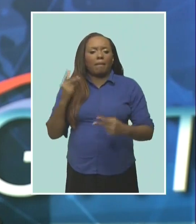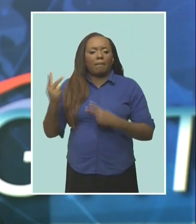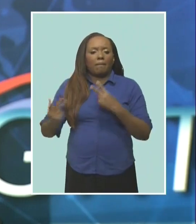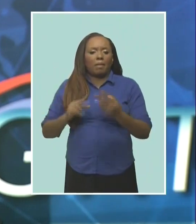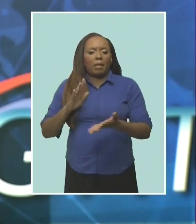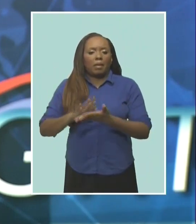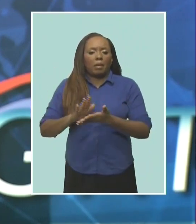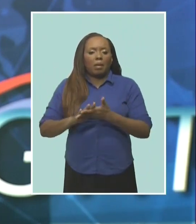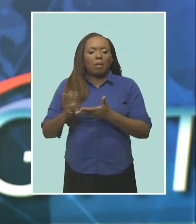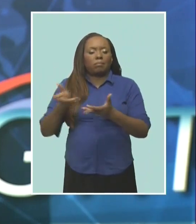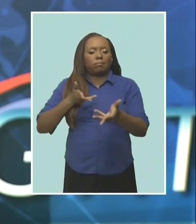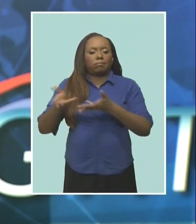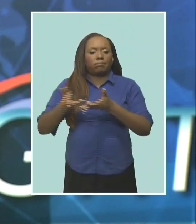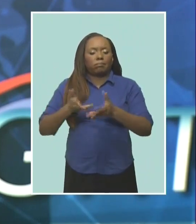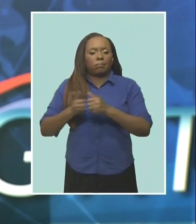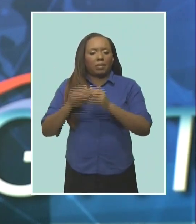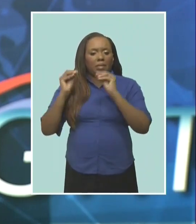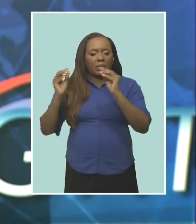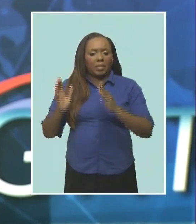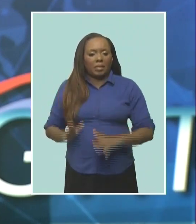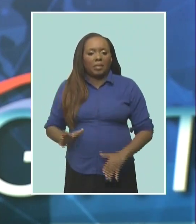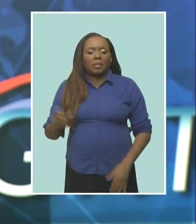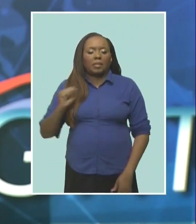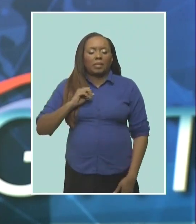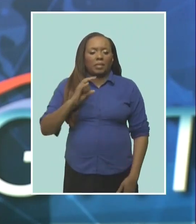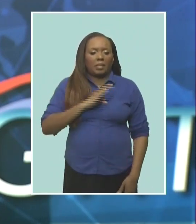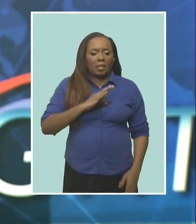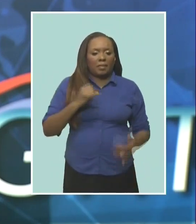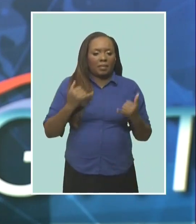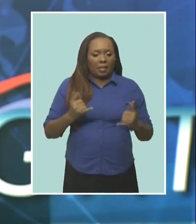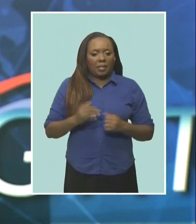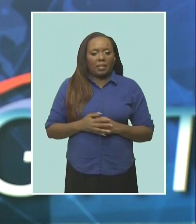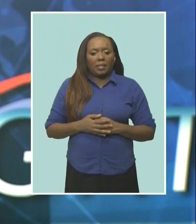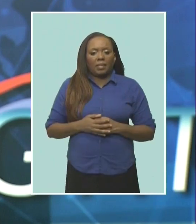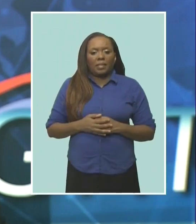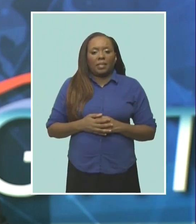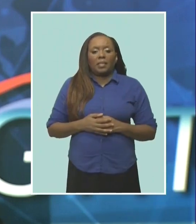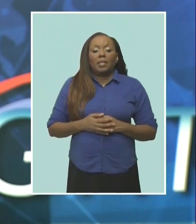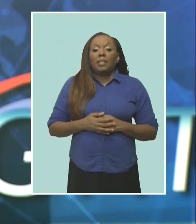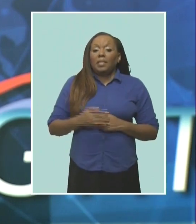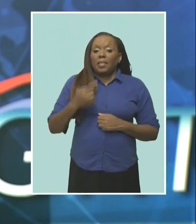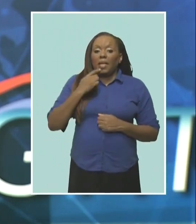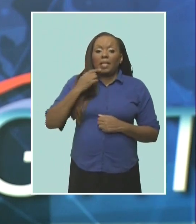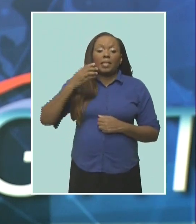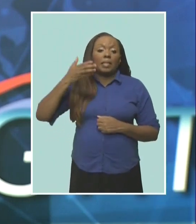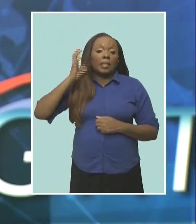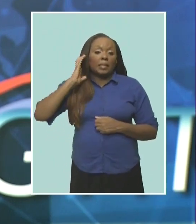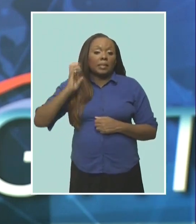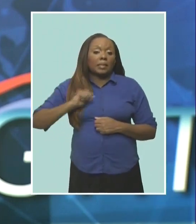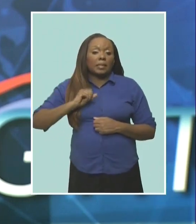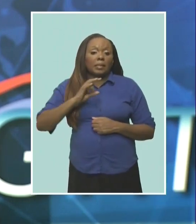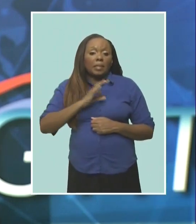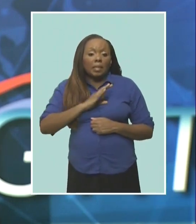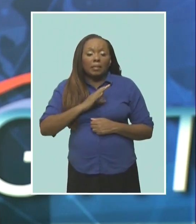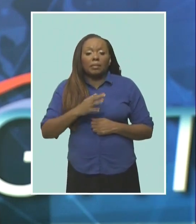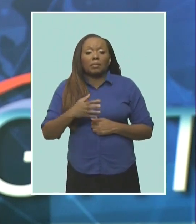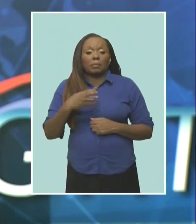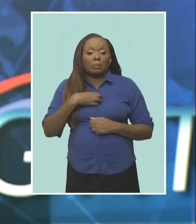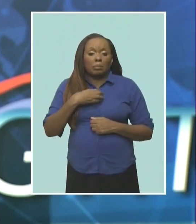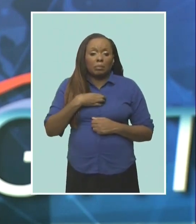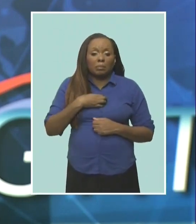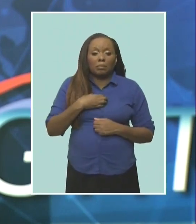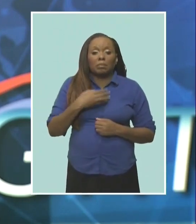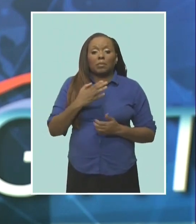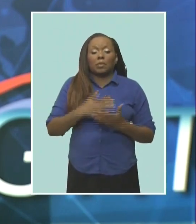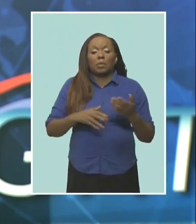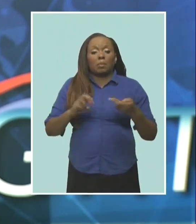school and engaged in dialogue with teachers and staff earlier. Now, in a release, the chief says after listening to staff grievances, some